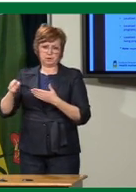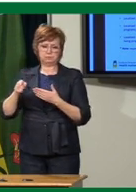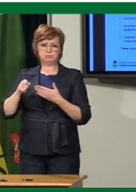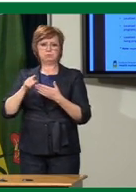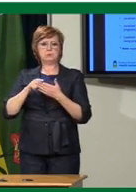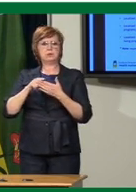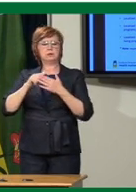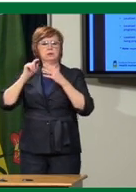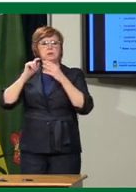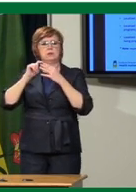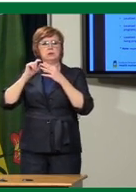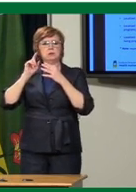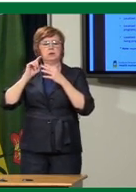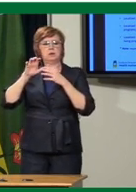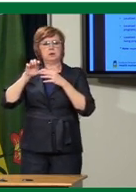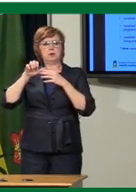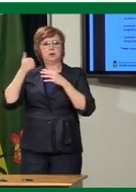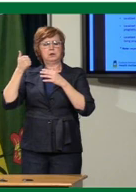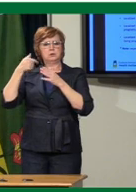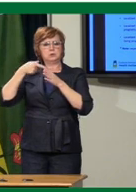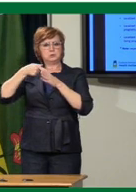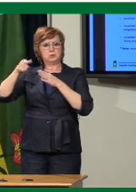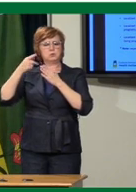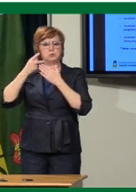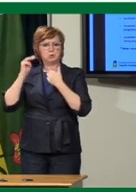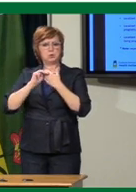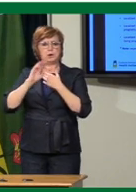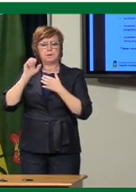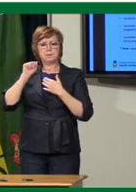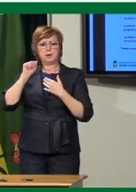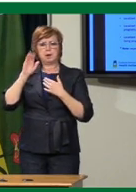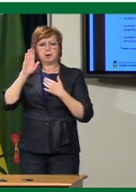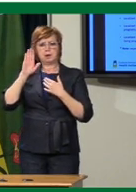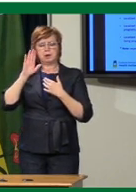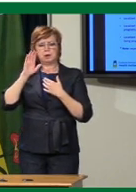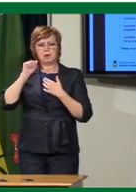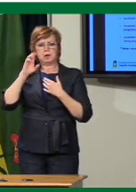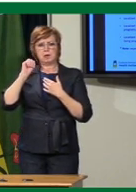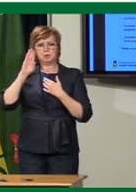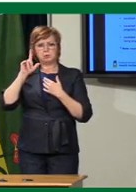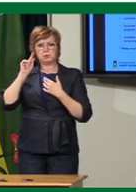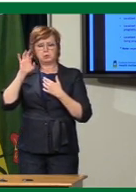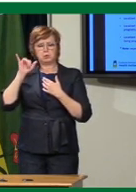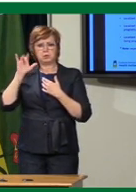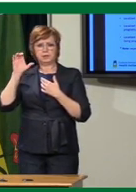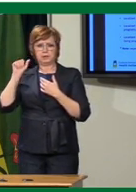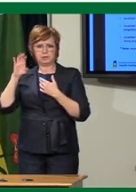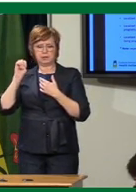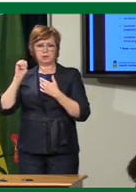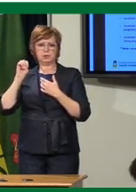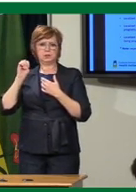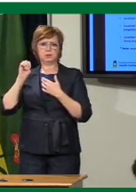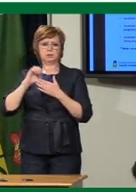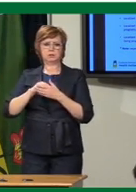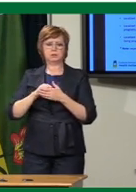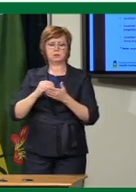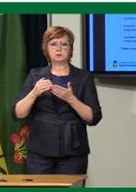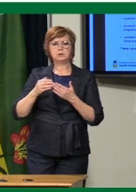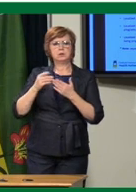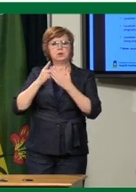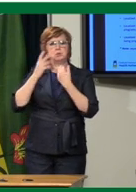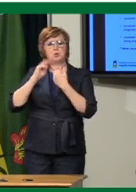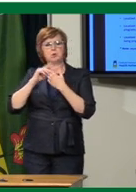services like ambulatory and specialty programs, and non-essential continuing care programs like some of the active living programs